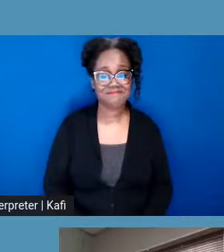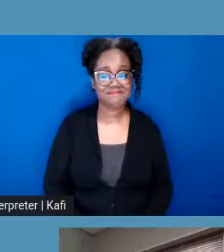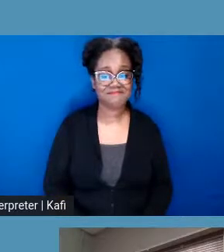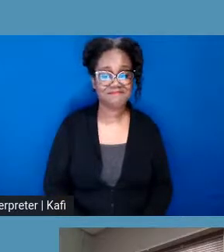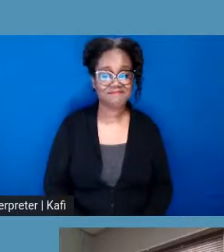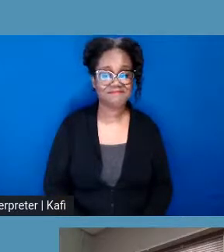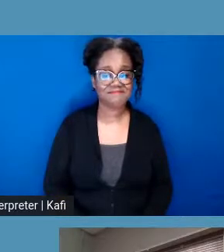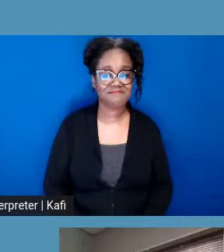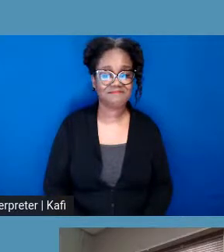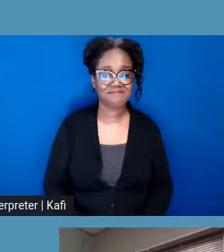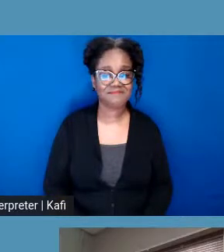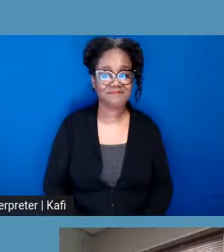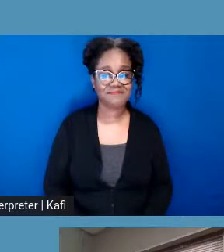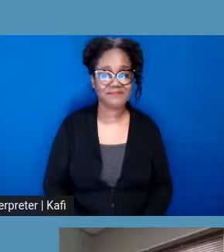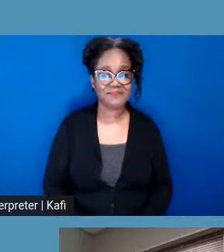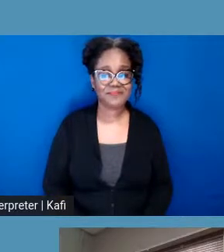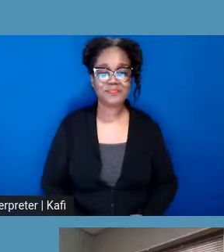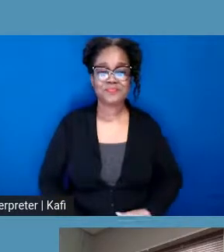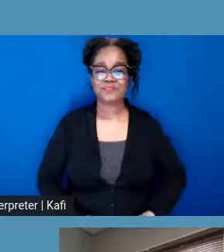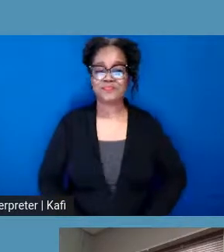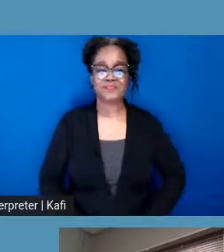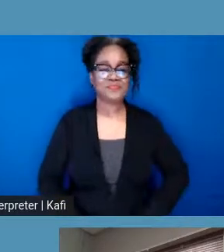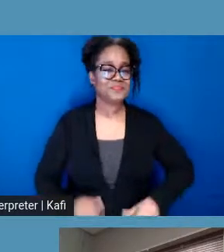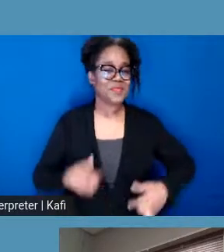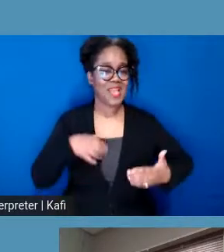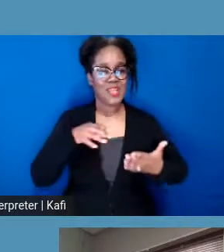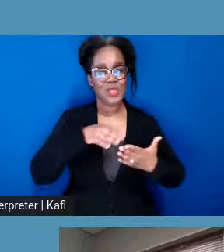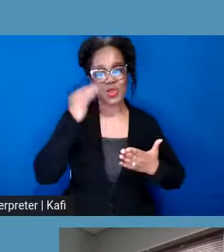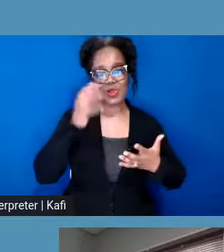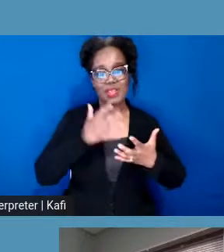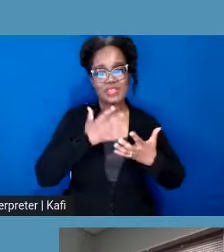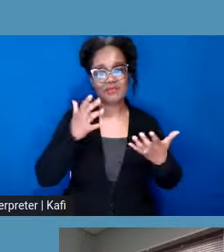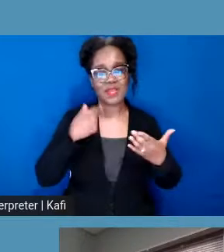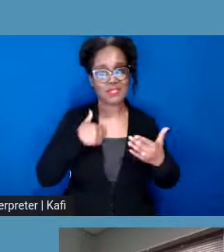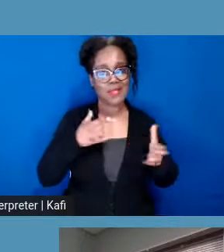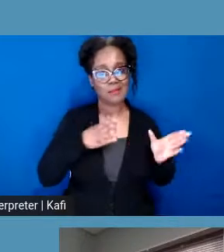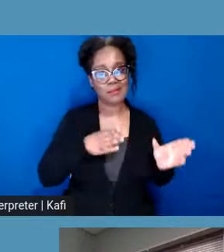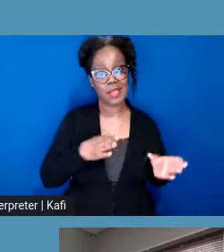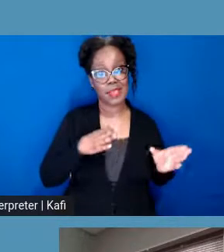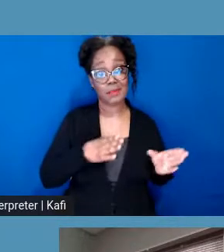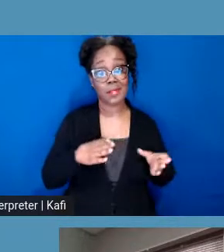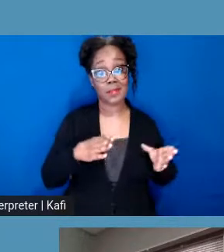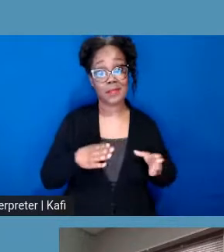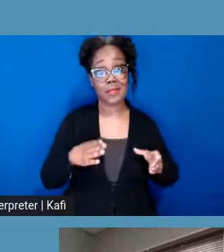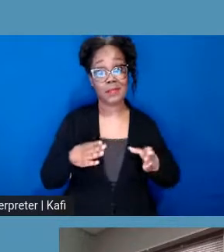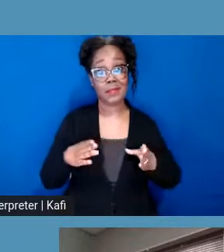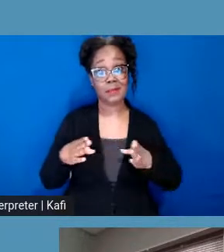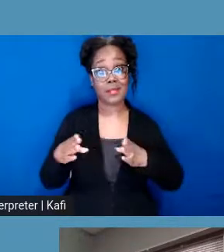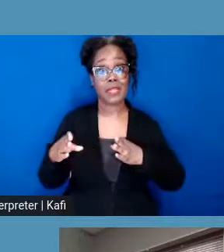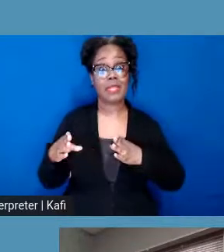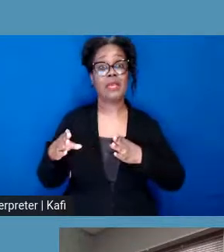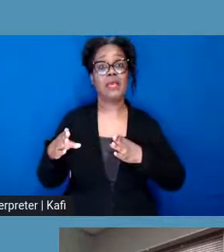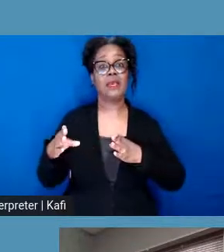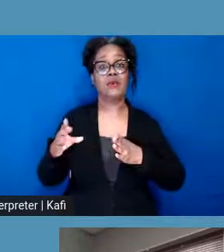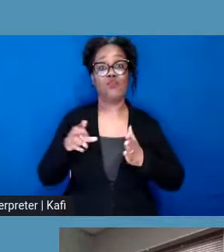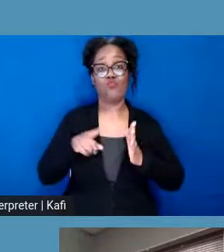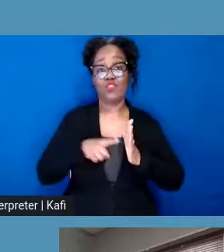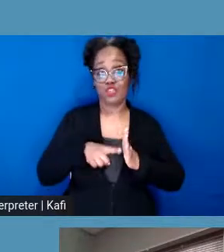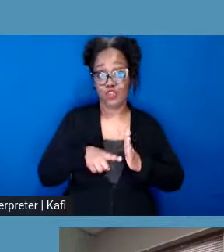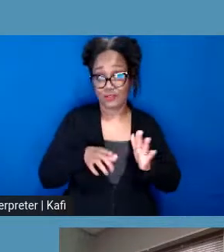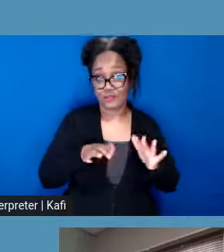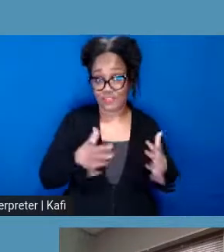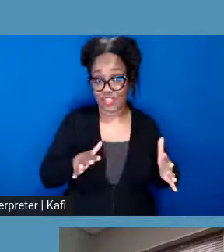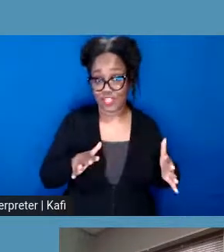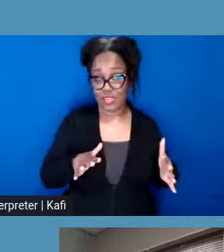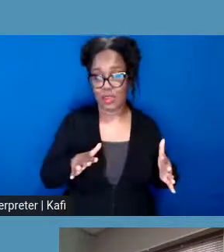I learned that as much as I plan and do all the research I do, once I start doing it, things are going to change. And that's okay. It's okay to be